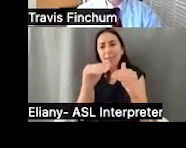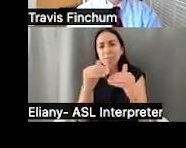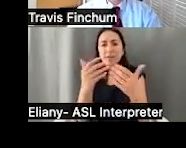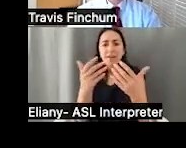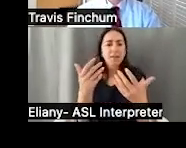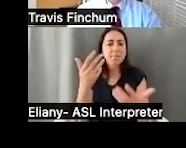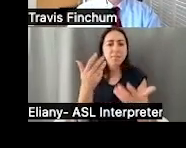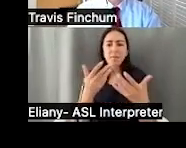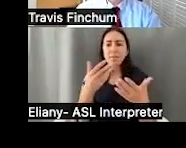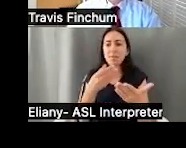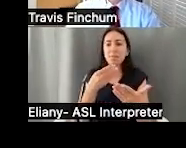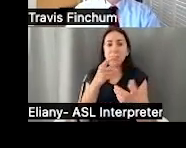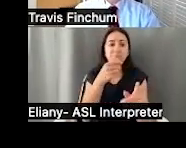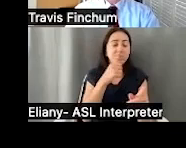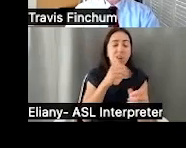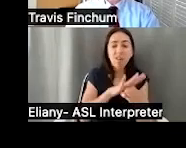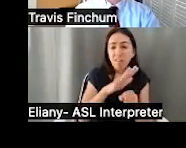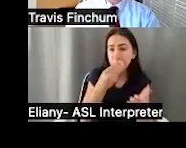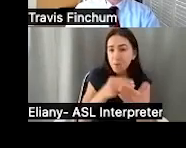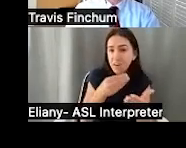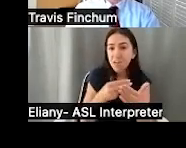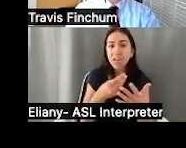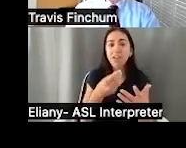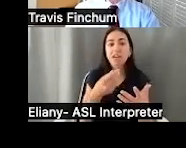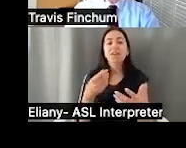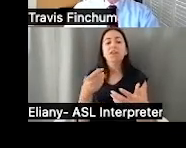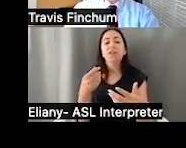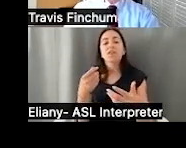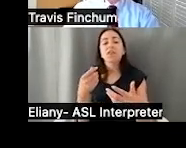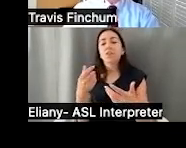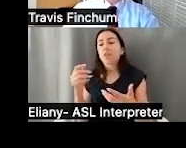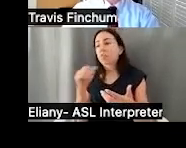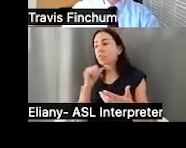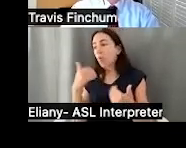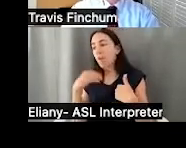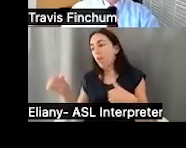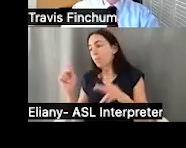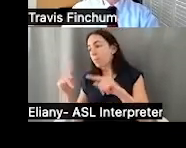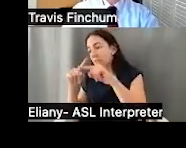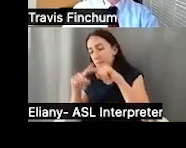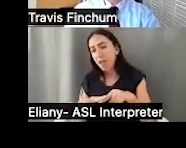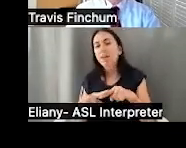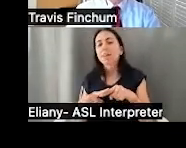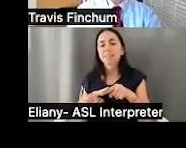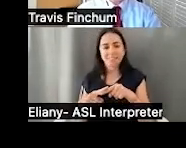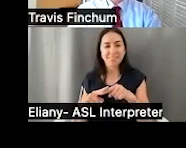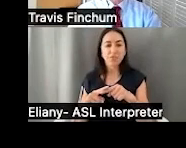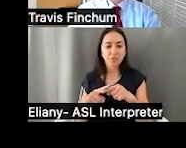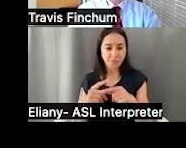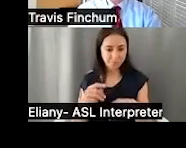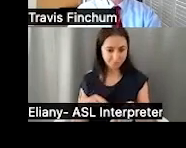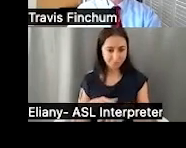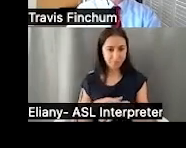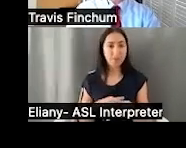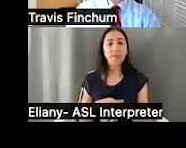income standpoint as well as an asset or a resource standpoint. So if we can remember that the first